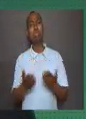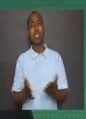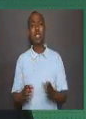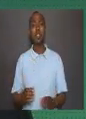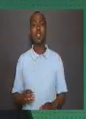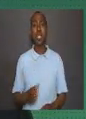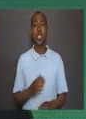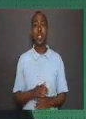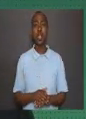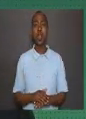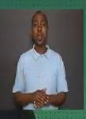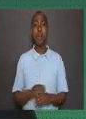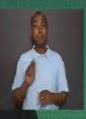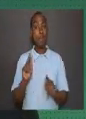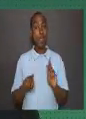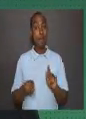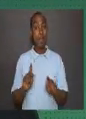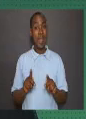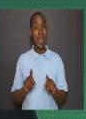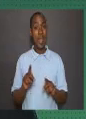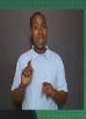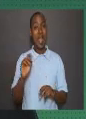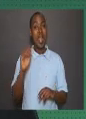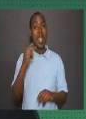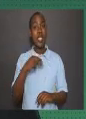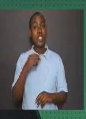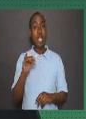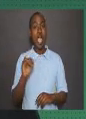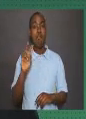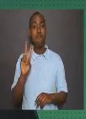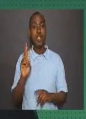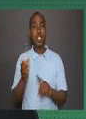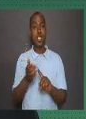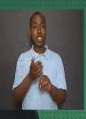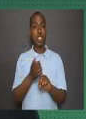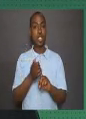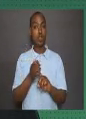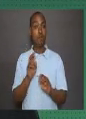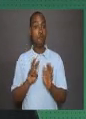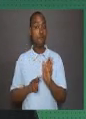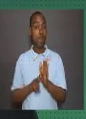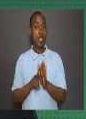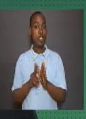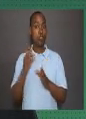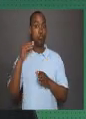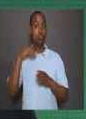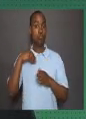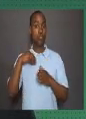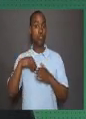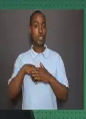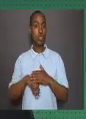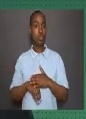People contract HIV when the virus gets into their body through certain